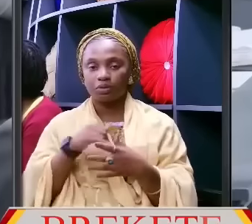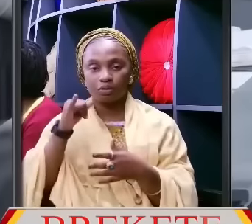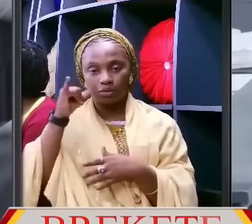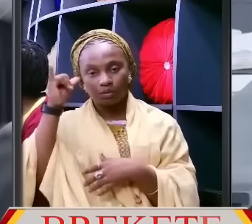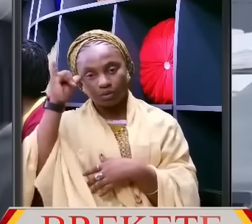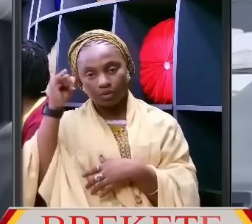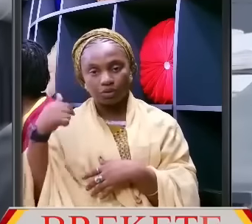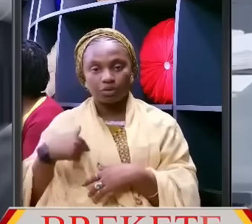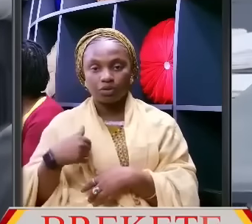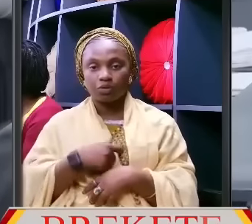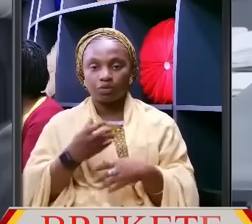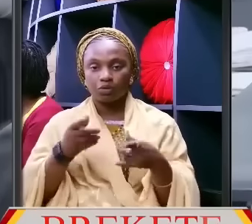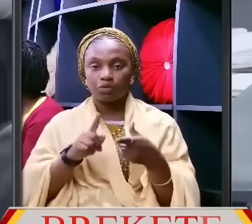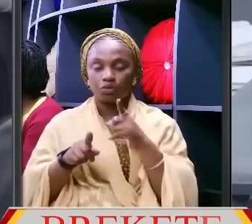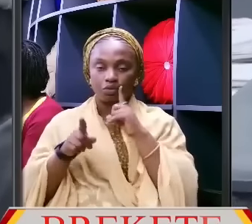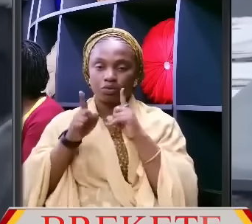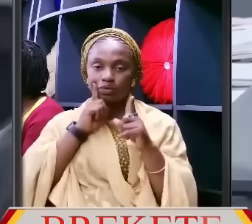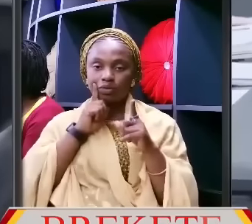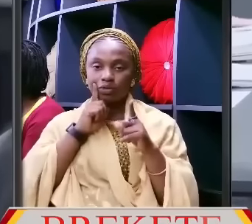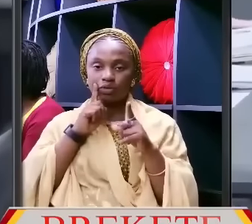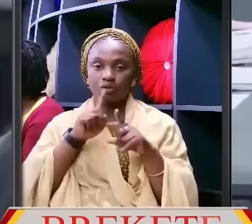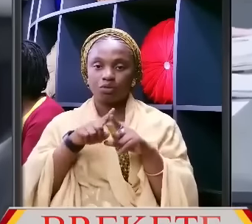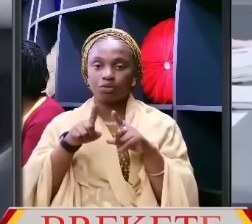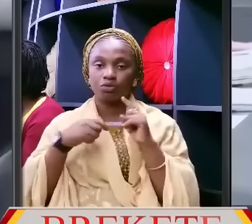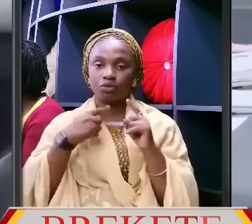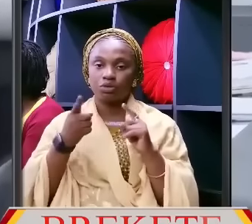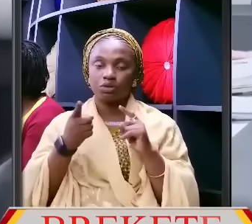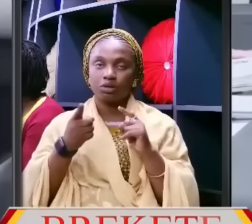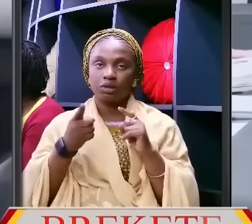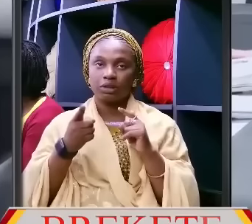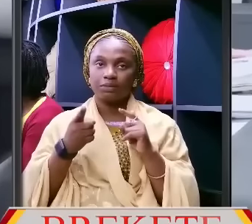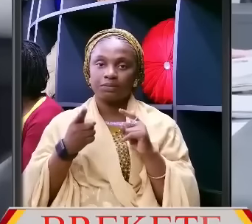Yesterday you been one talk. You say